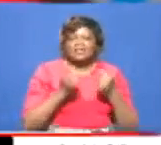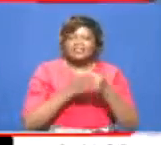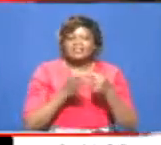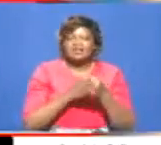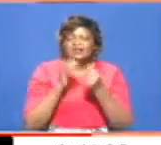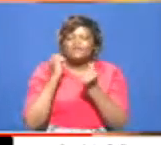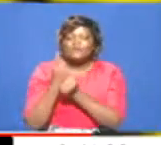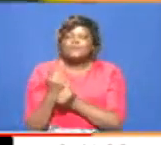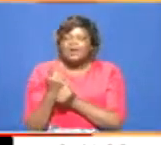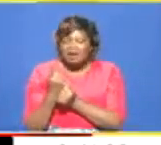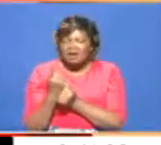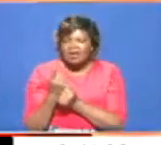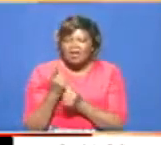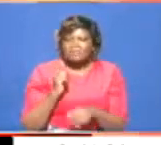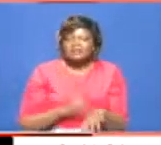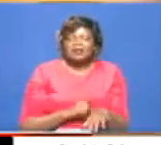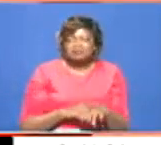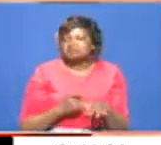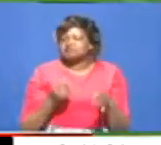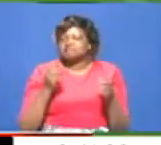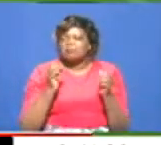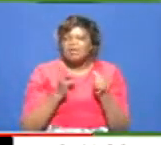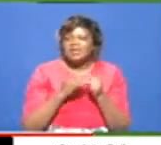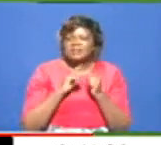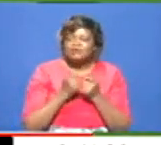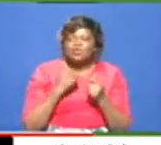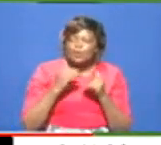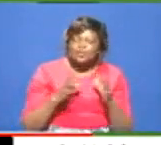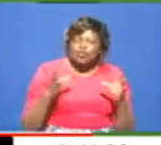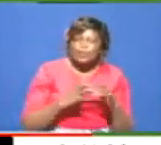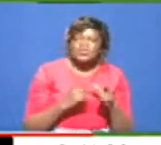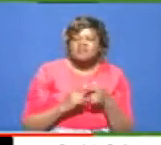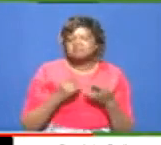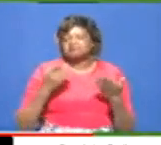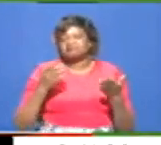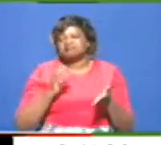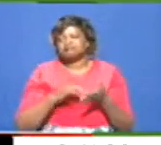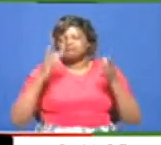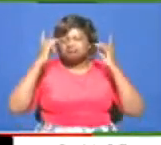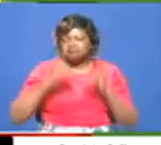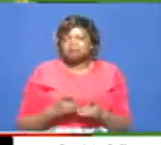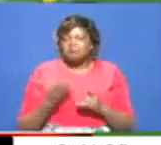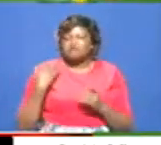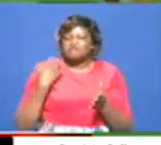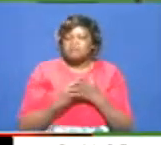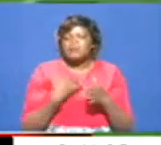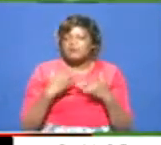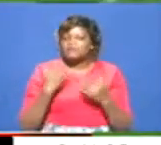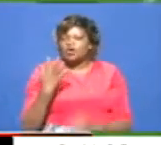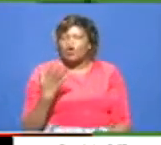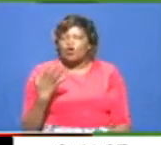November. A total of 8 teams will compete in the group stage to decide those that play in the last 4 in the